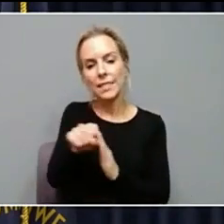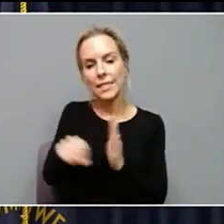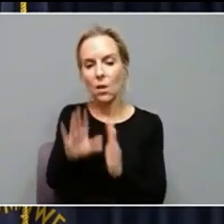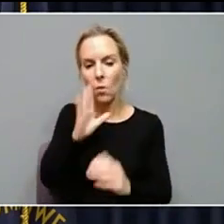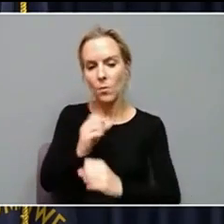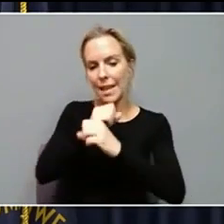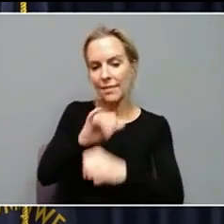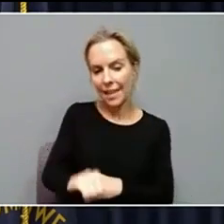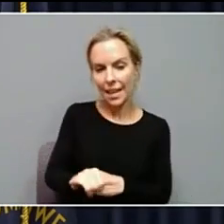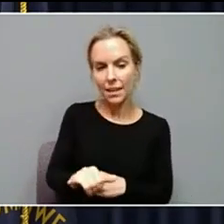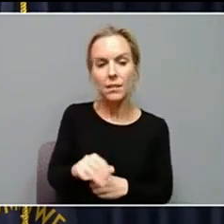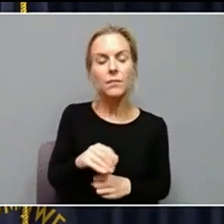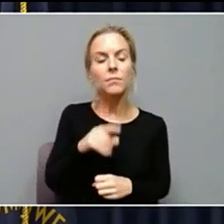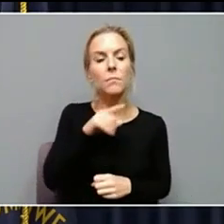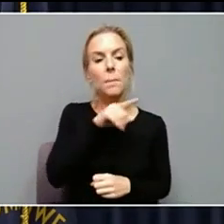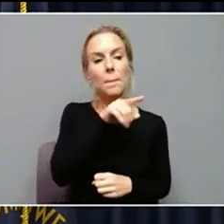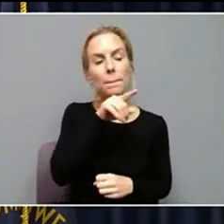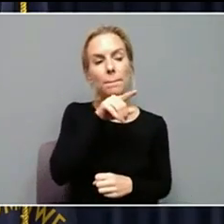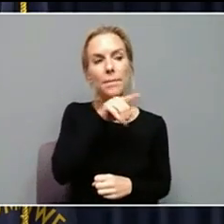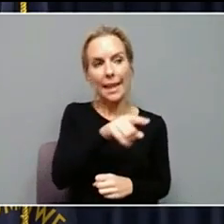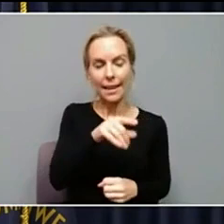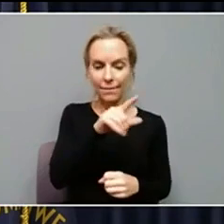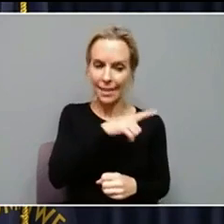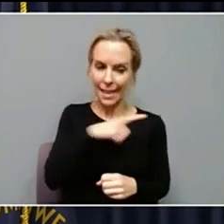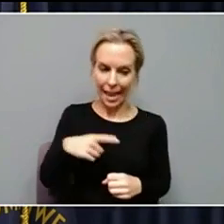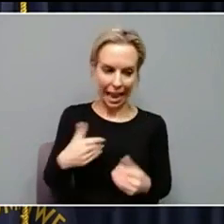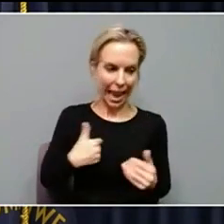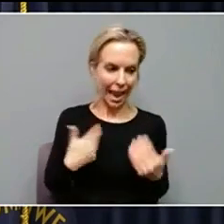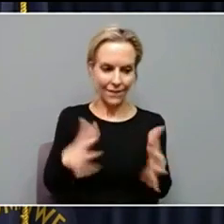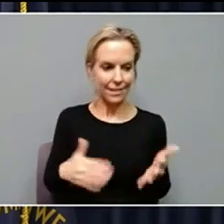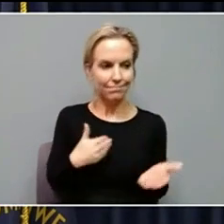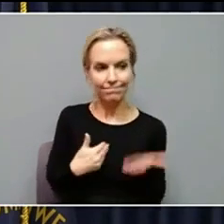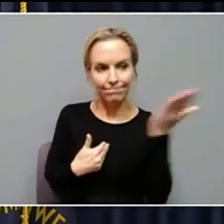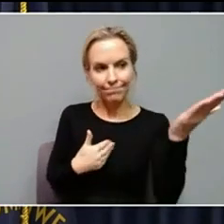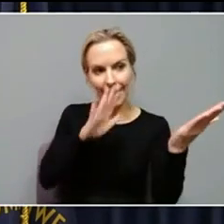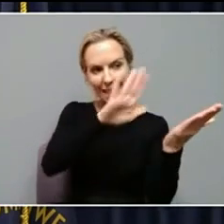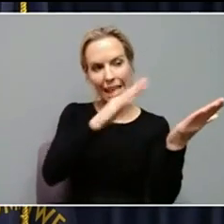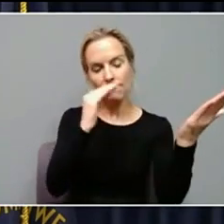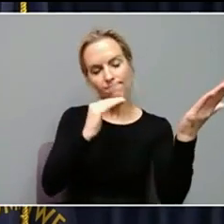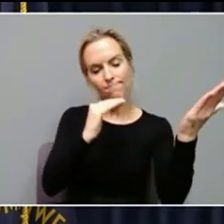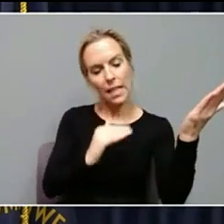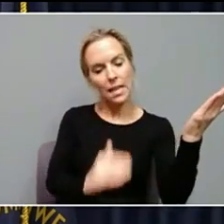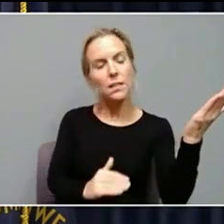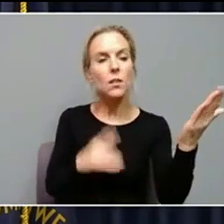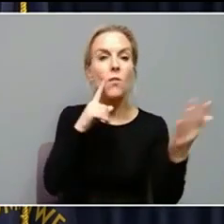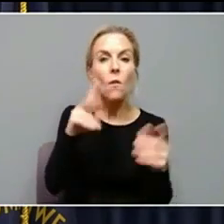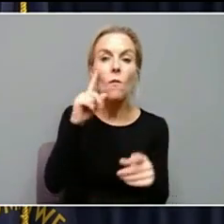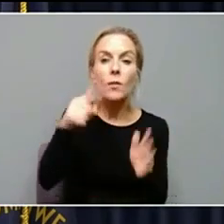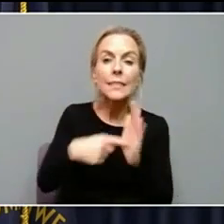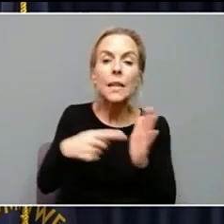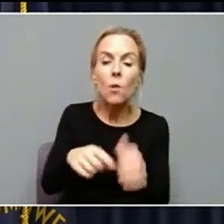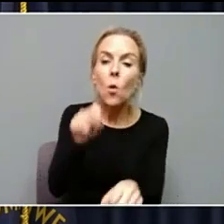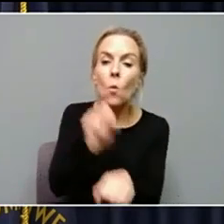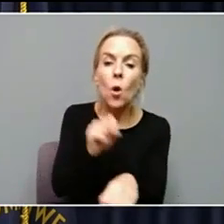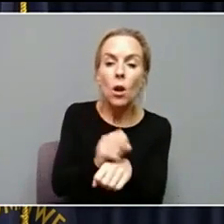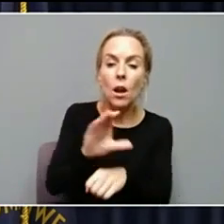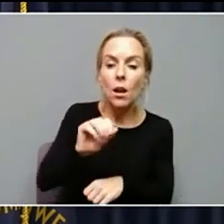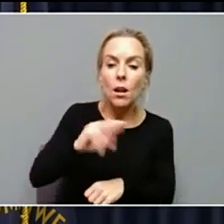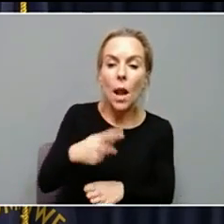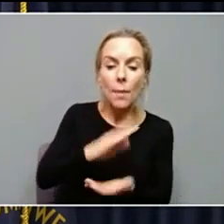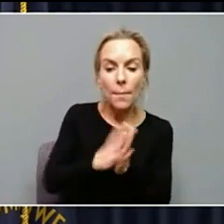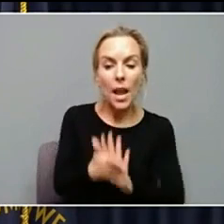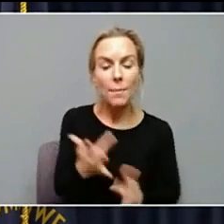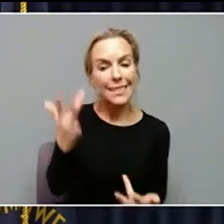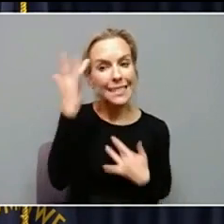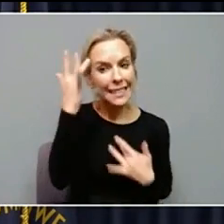hand a whole list of different things that we need, things like workers' compensation for our frontline workers if they get COVID. I mean,